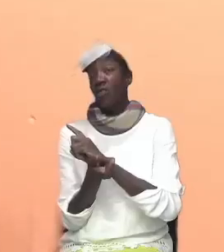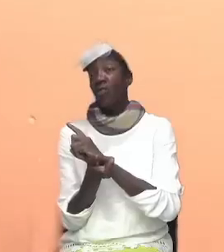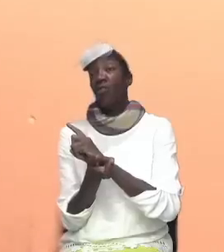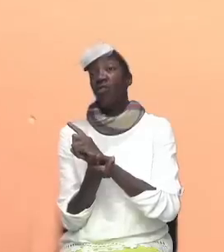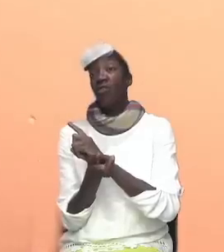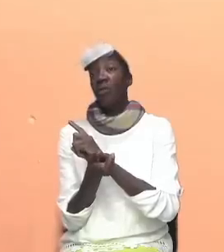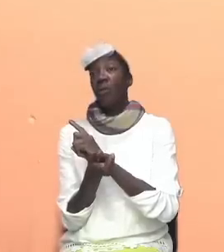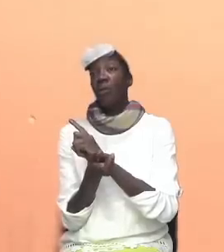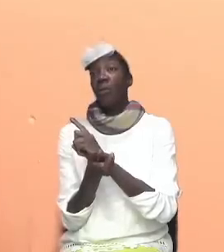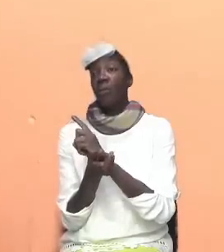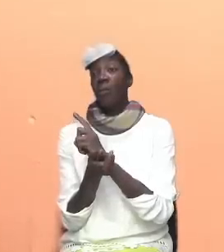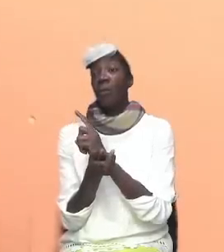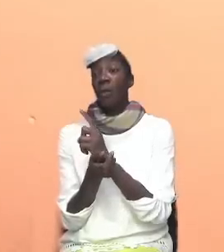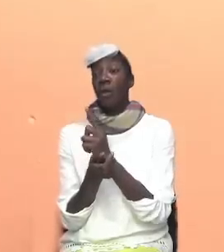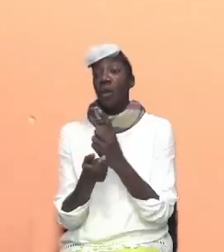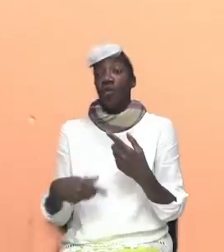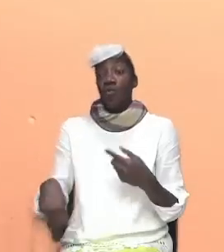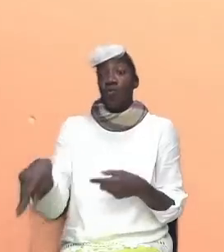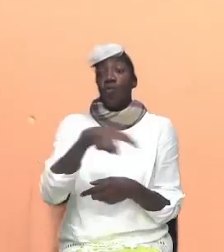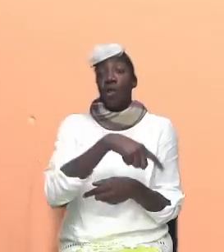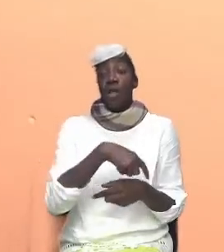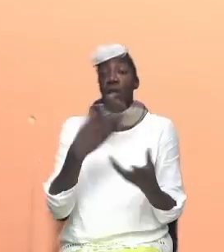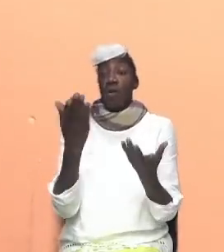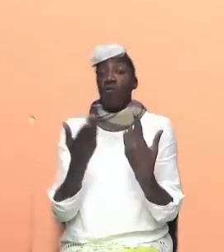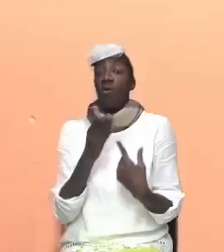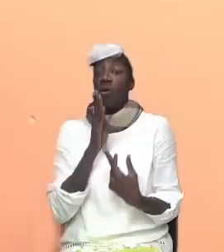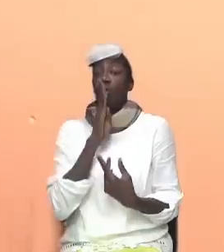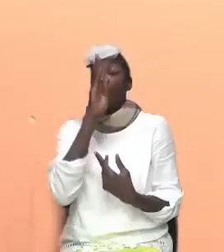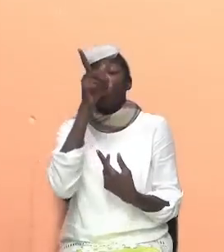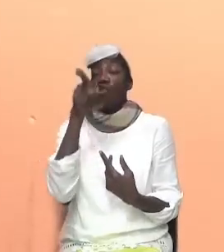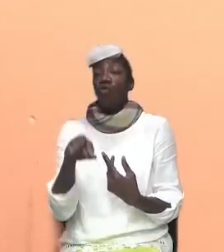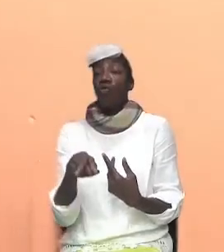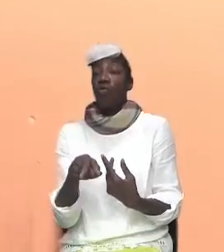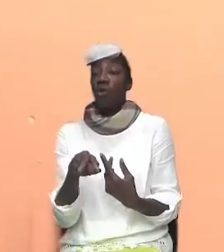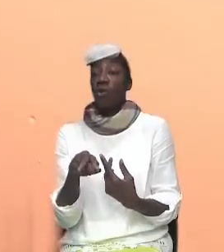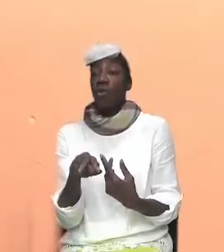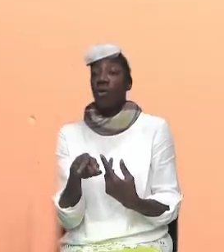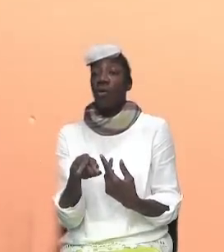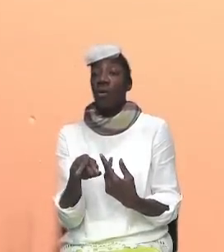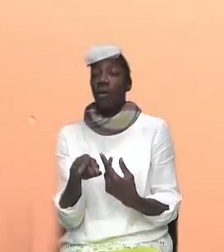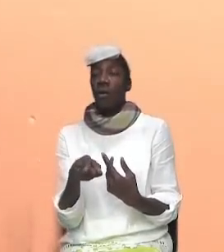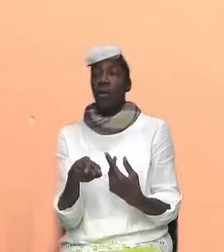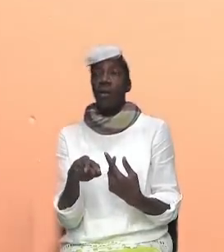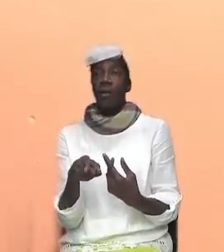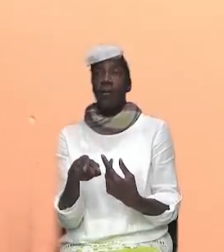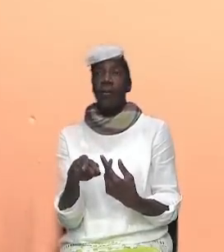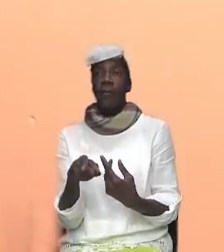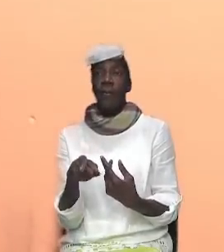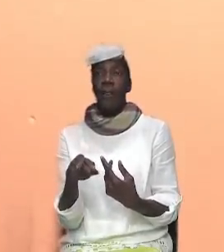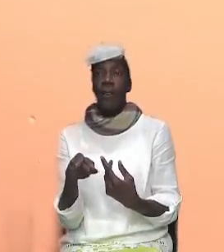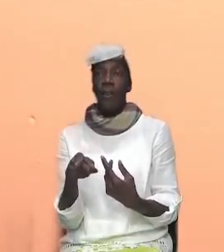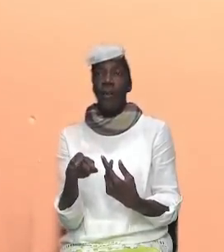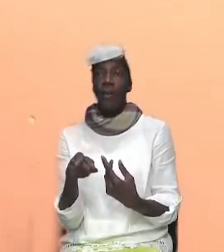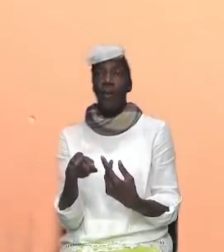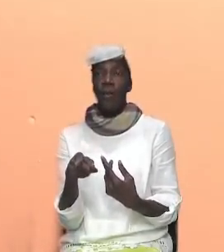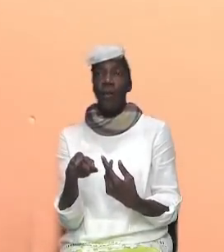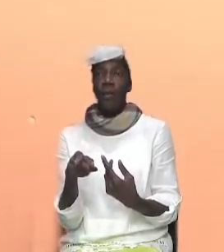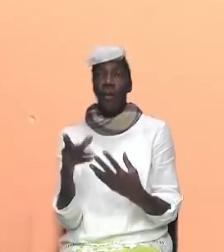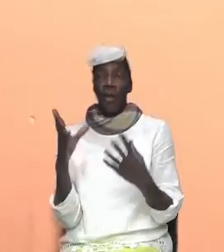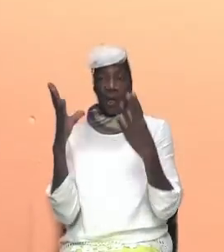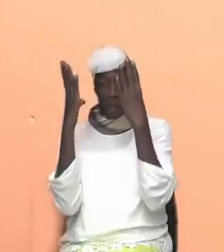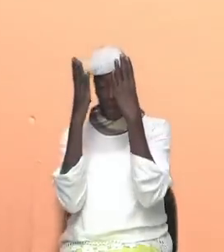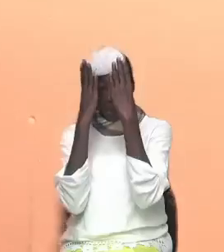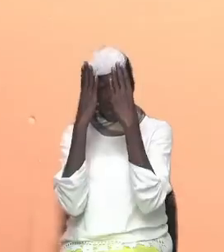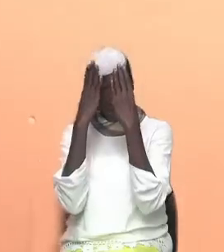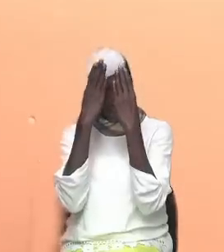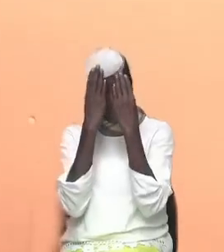down. And we want to make sure that the seriousness that we must carry,